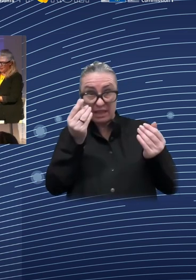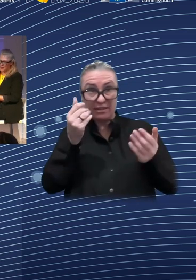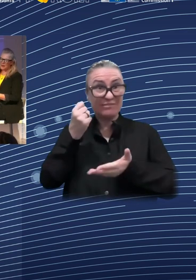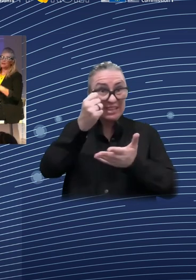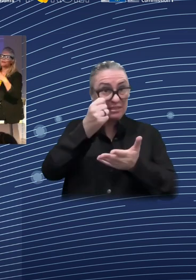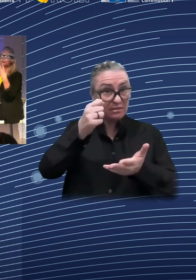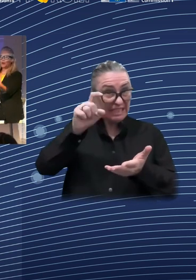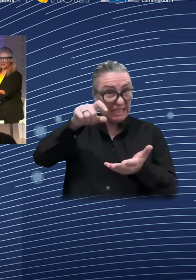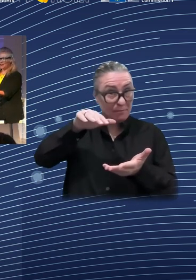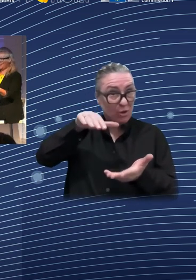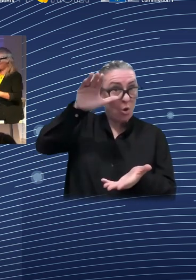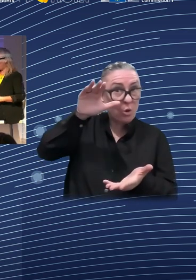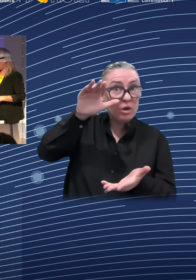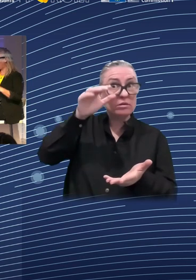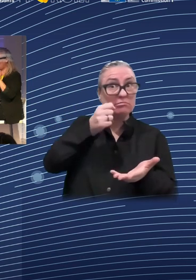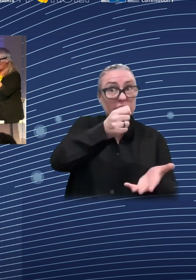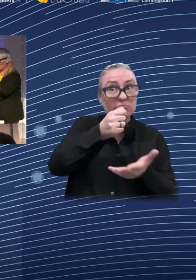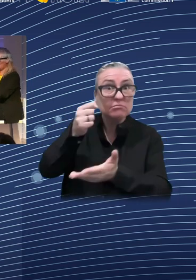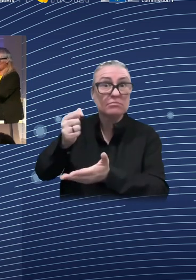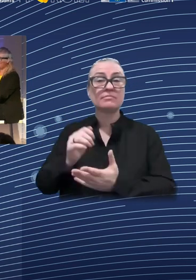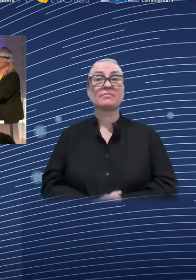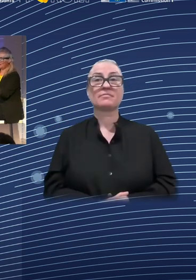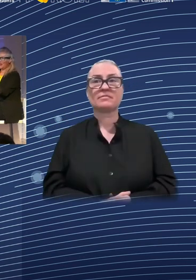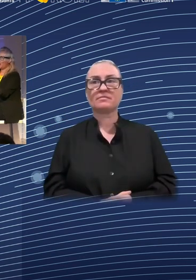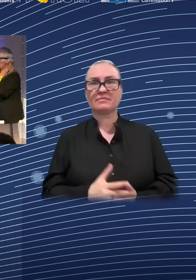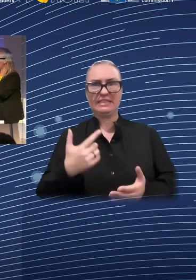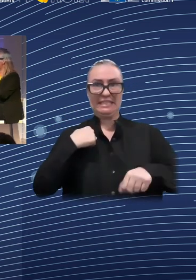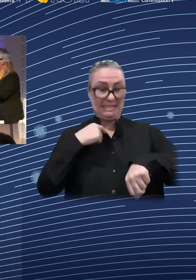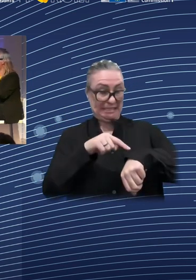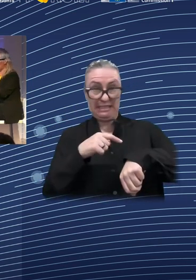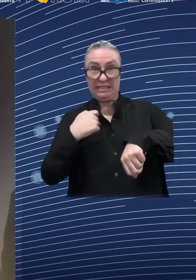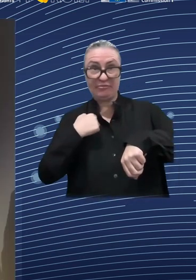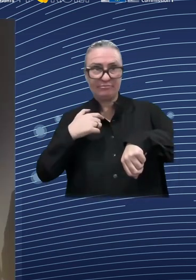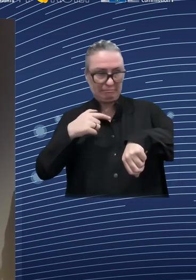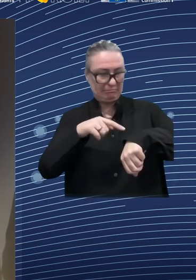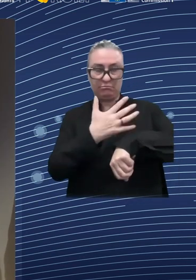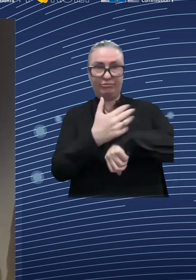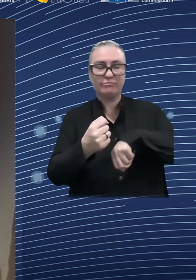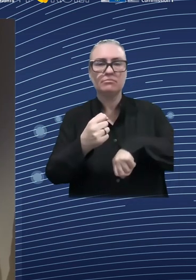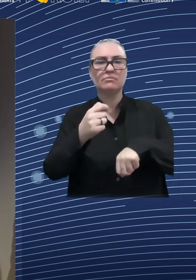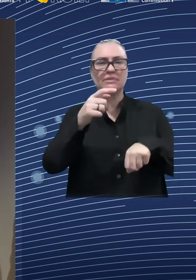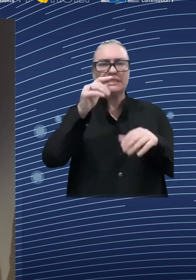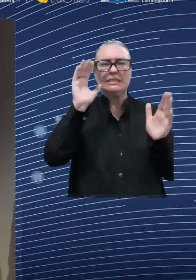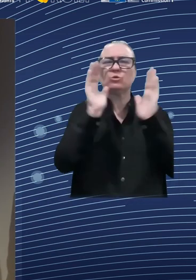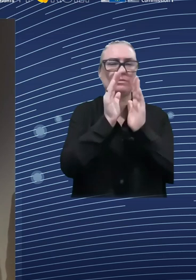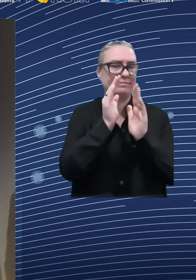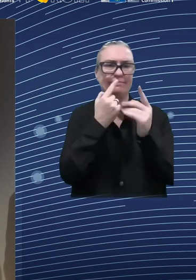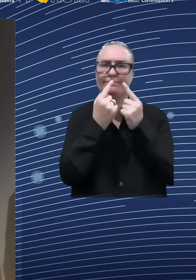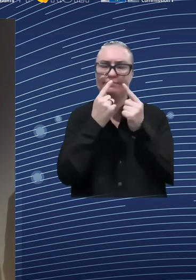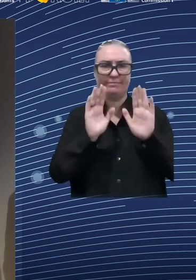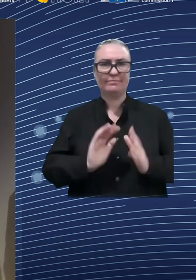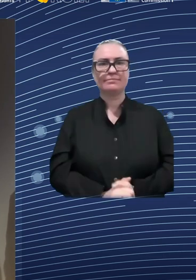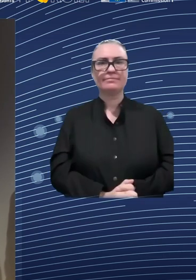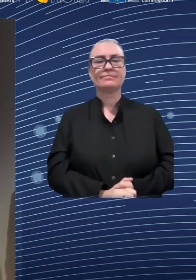on resources, shall we say, not necessarily just cold hard cash, but also other resources.